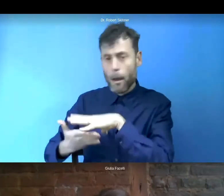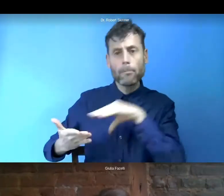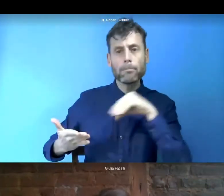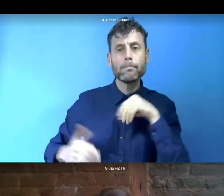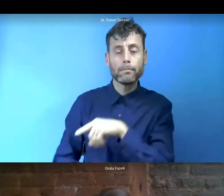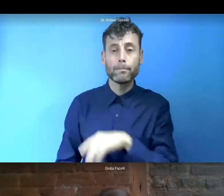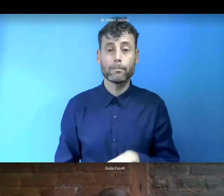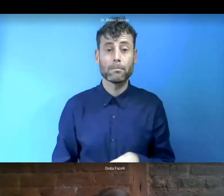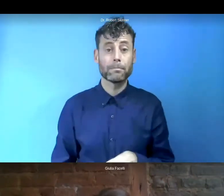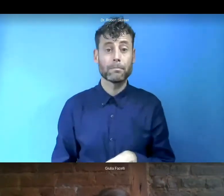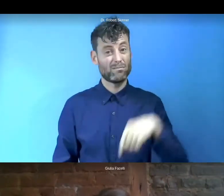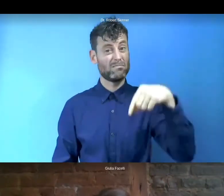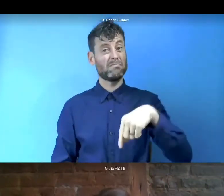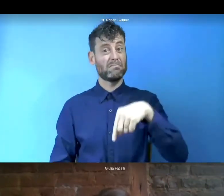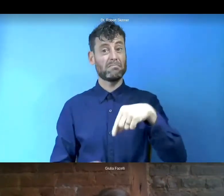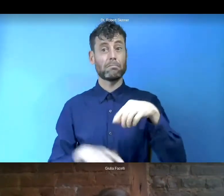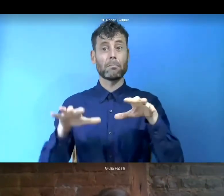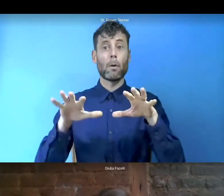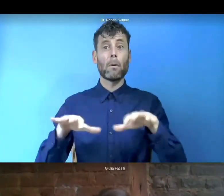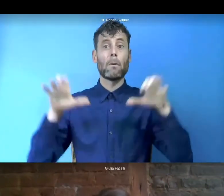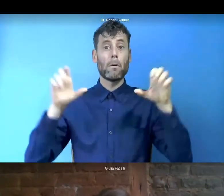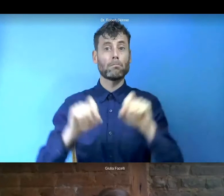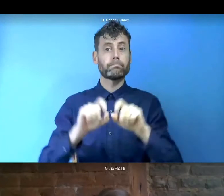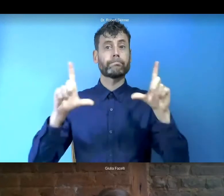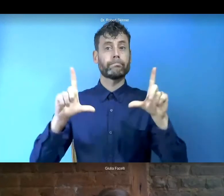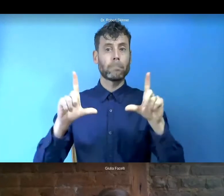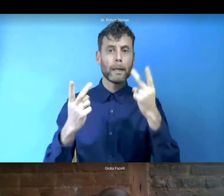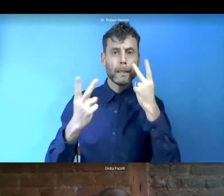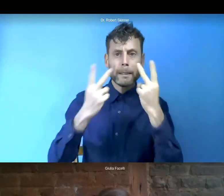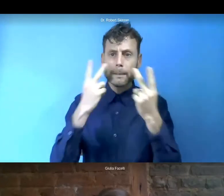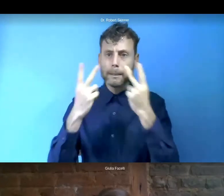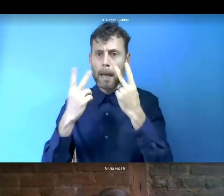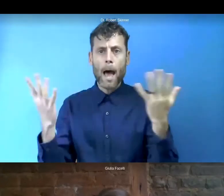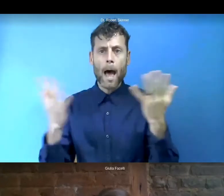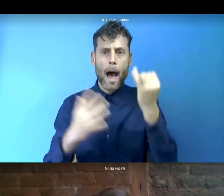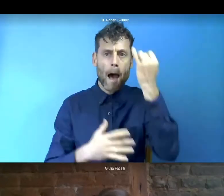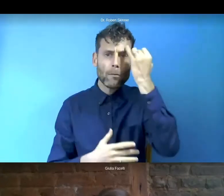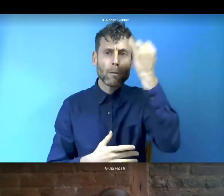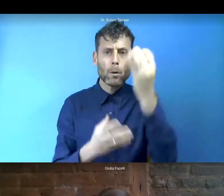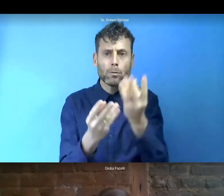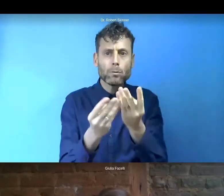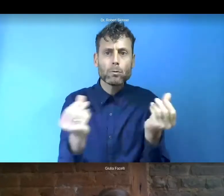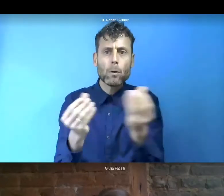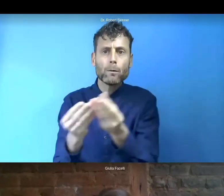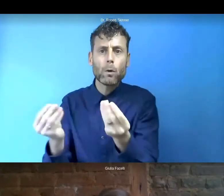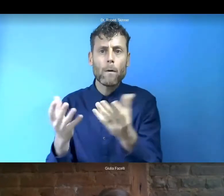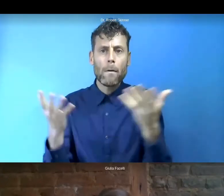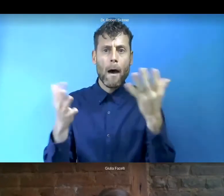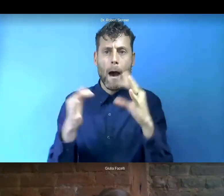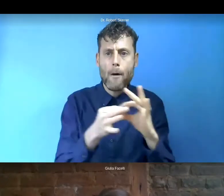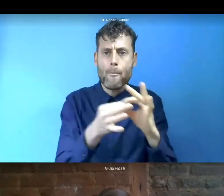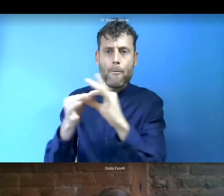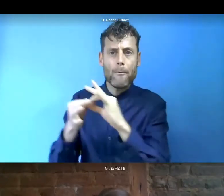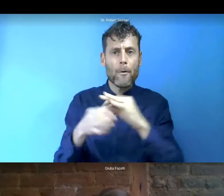event, because you have a possibility to have a full overview of the solutions provided and implemented by the ROC partners. And I think it